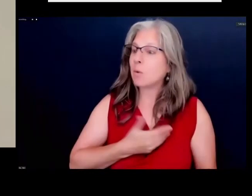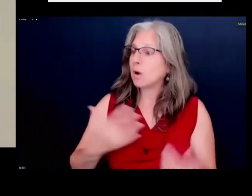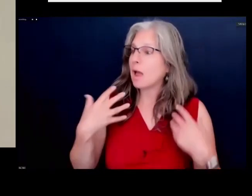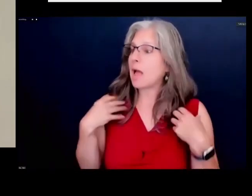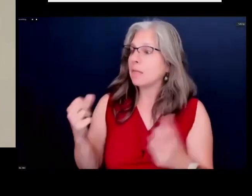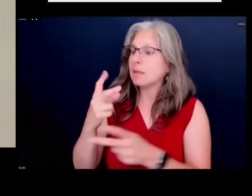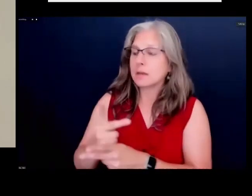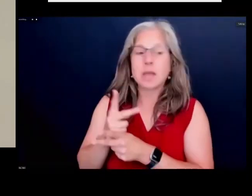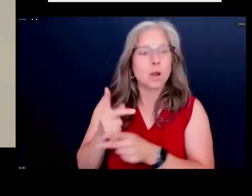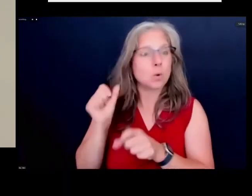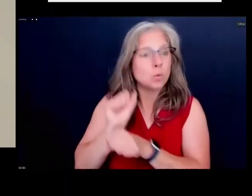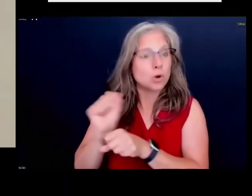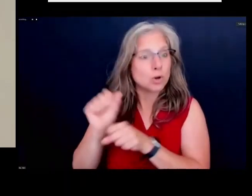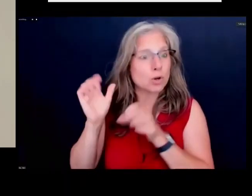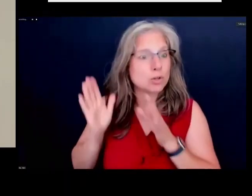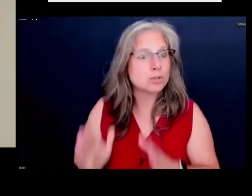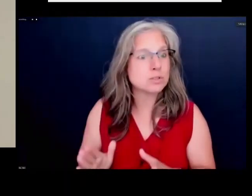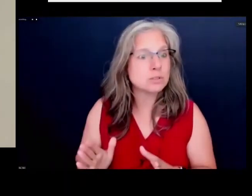Our healthcare workers,